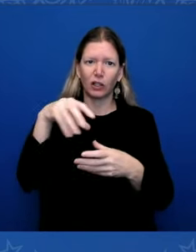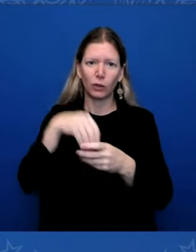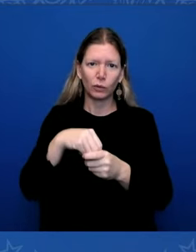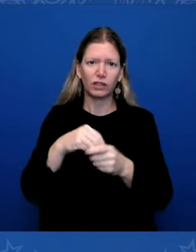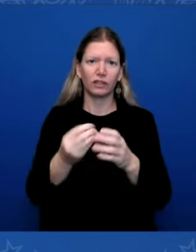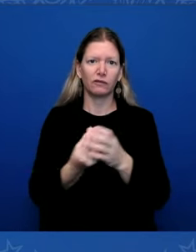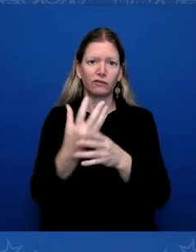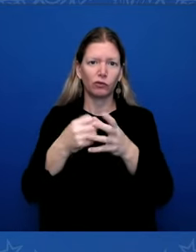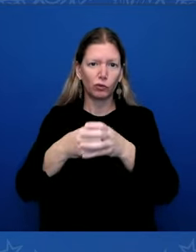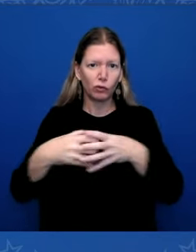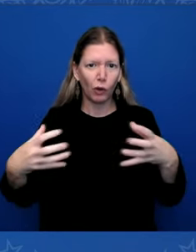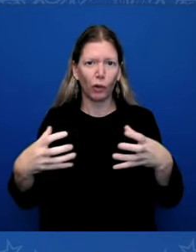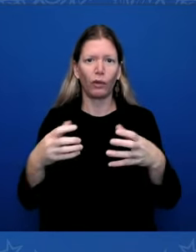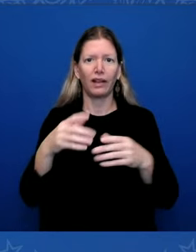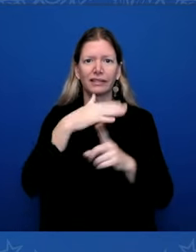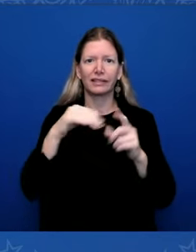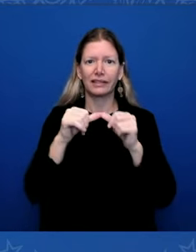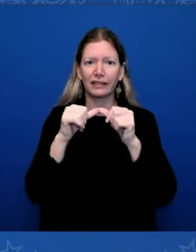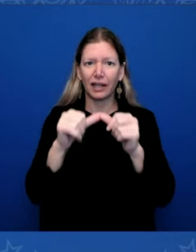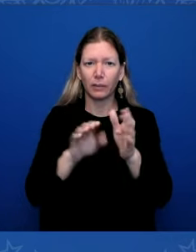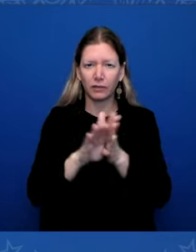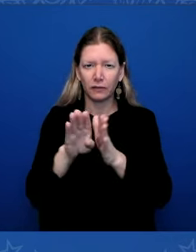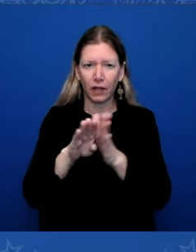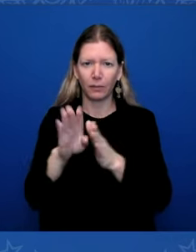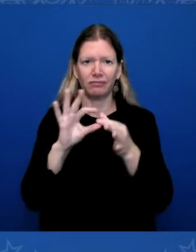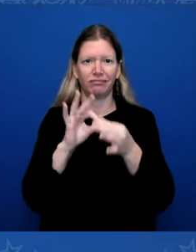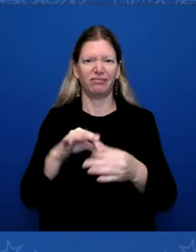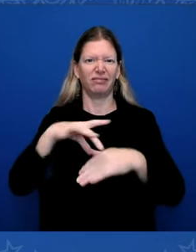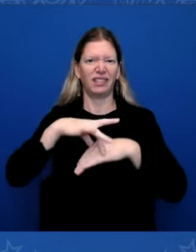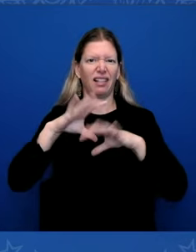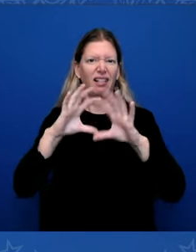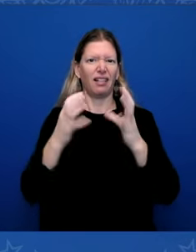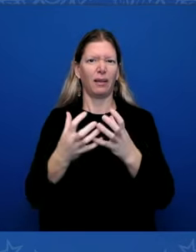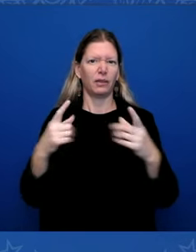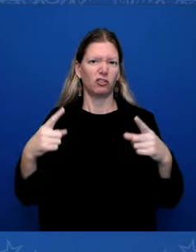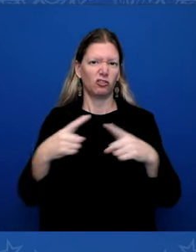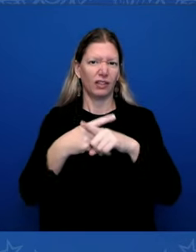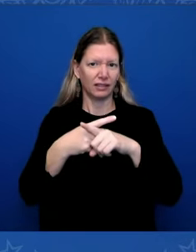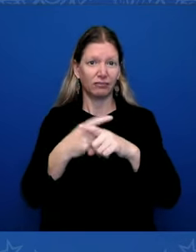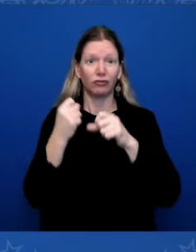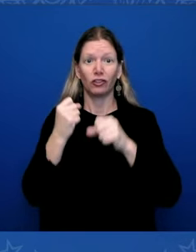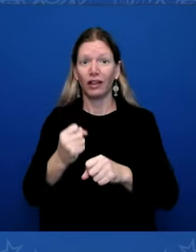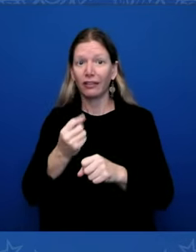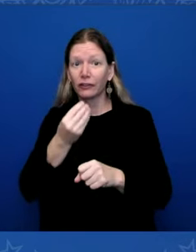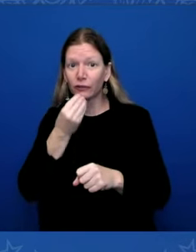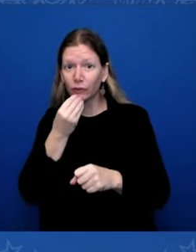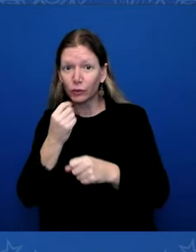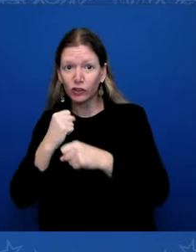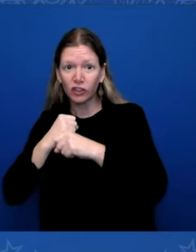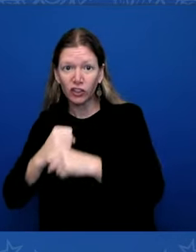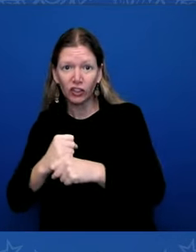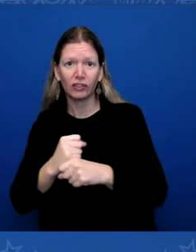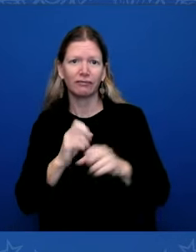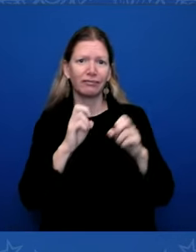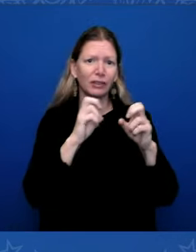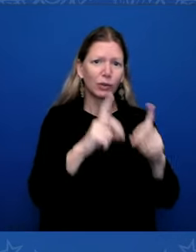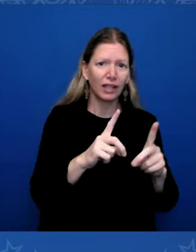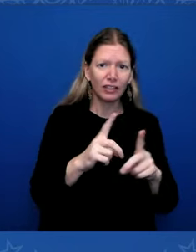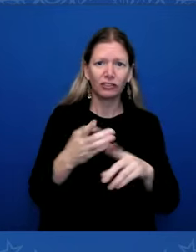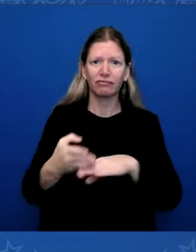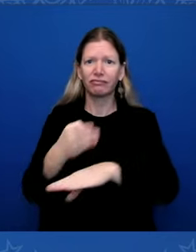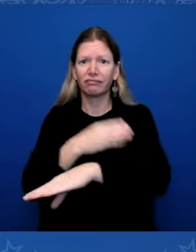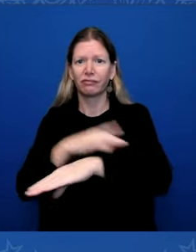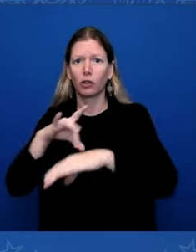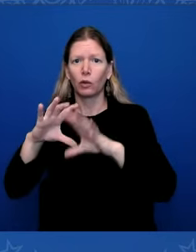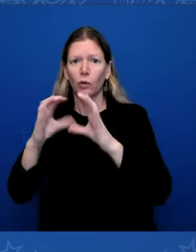security and education, advancing global health and health security. We showed up ready to work, and we showed the world the